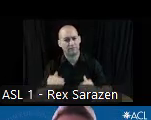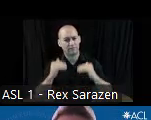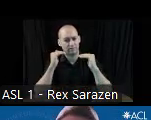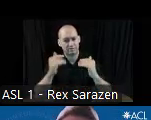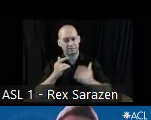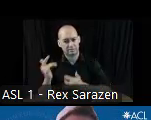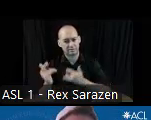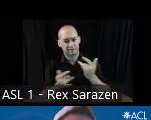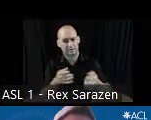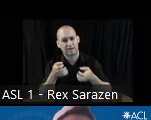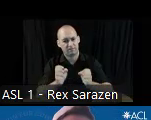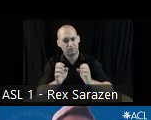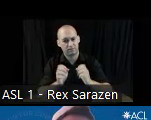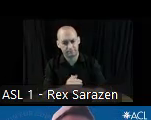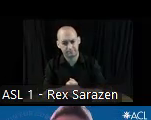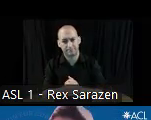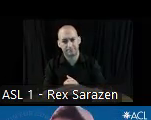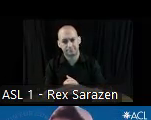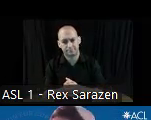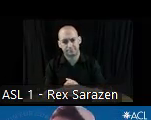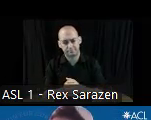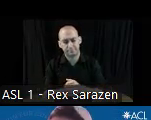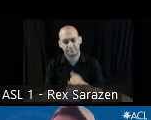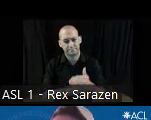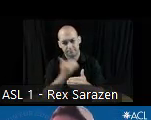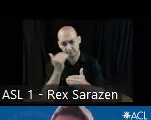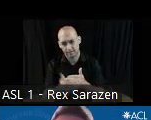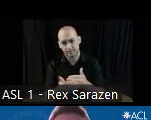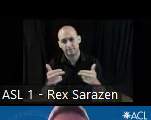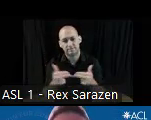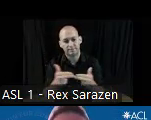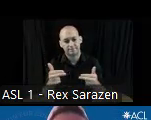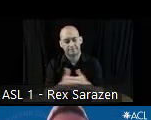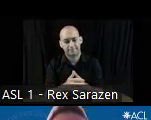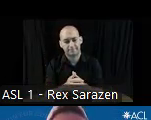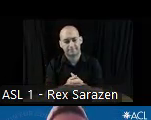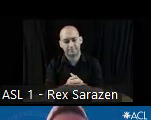exciting efforts. So on the next slide,